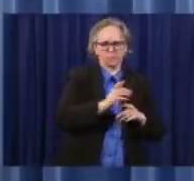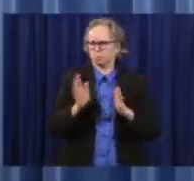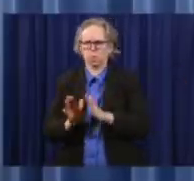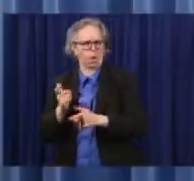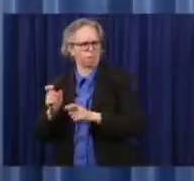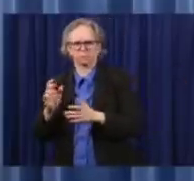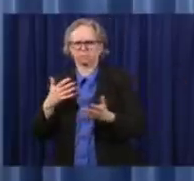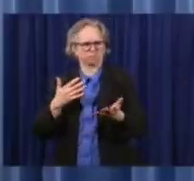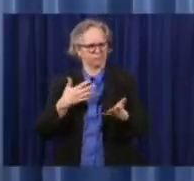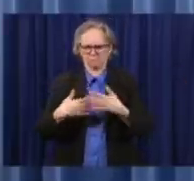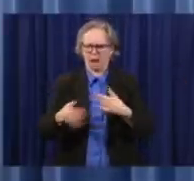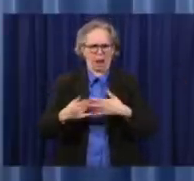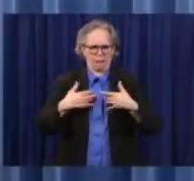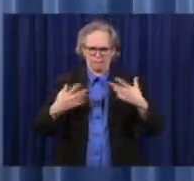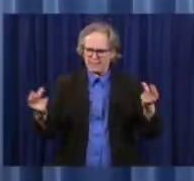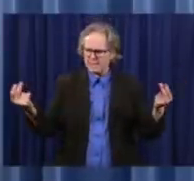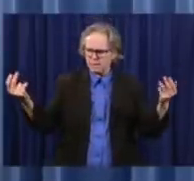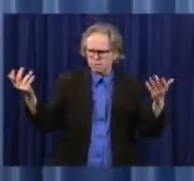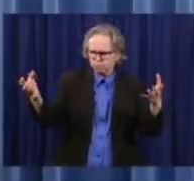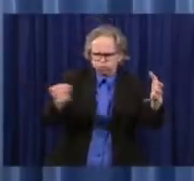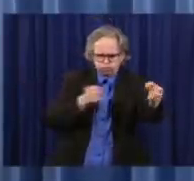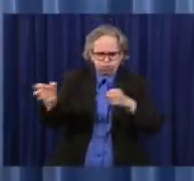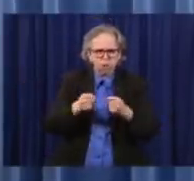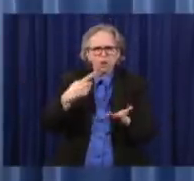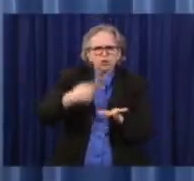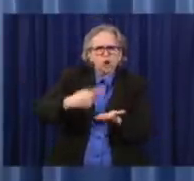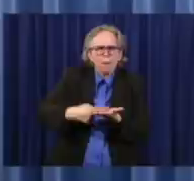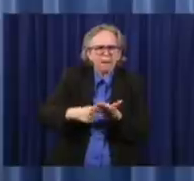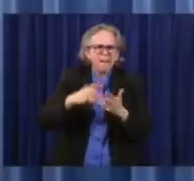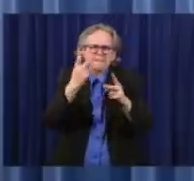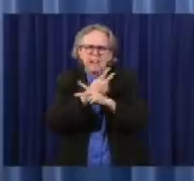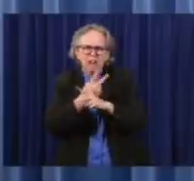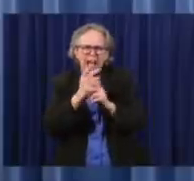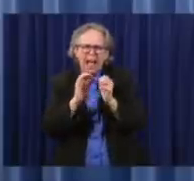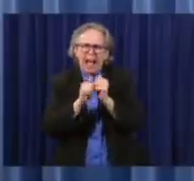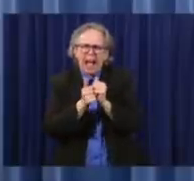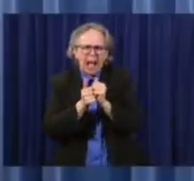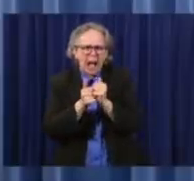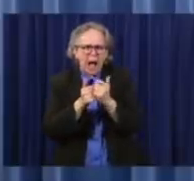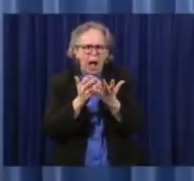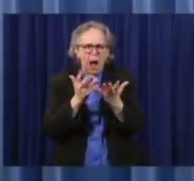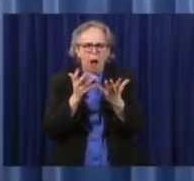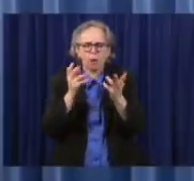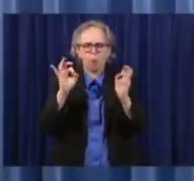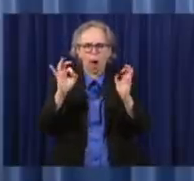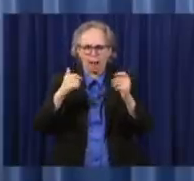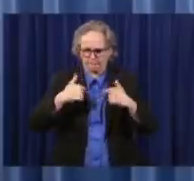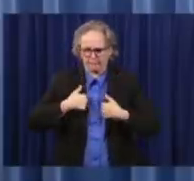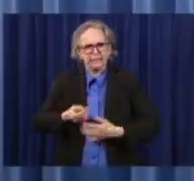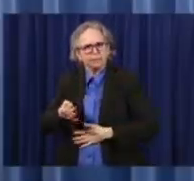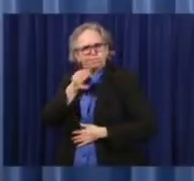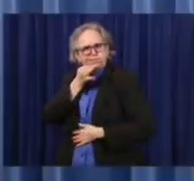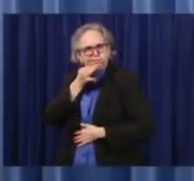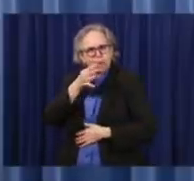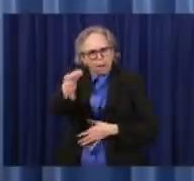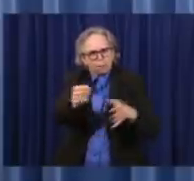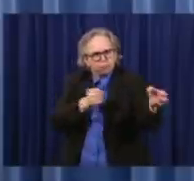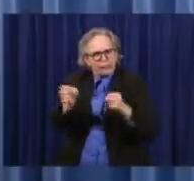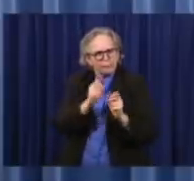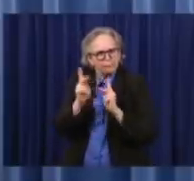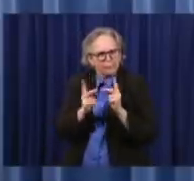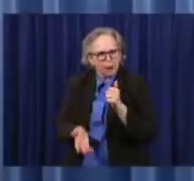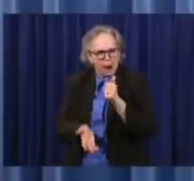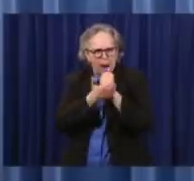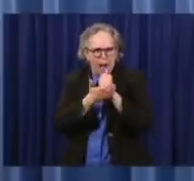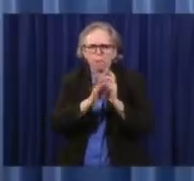these conversations and carrying that on. So bringing people together who understand how you run it, how